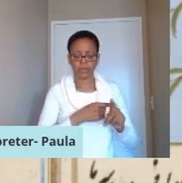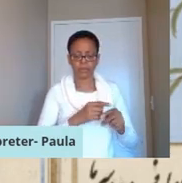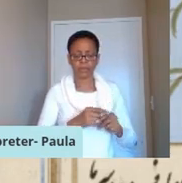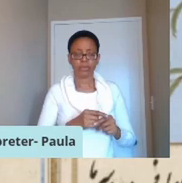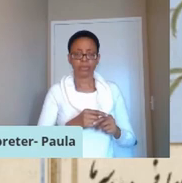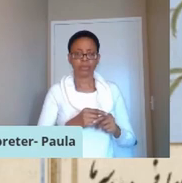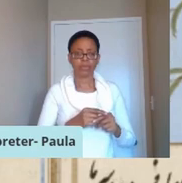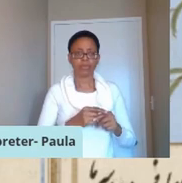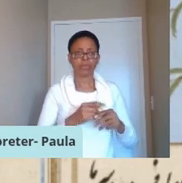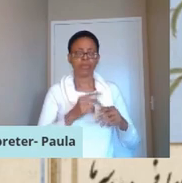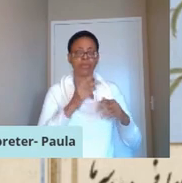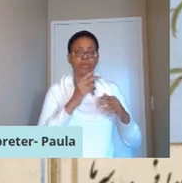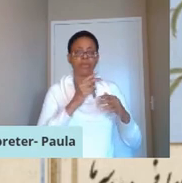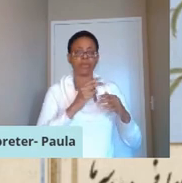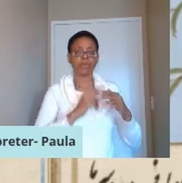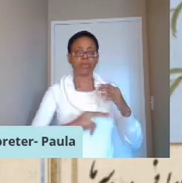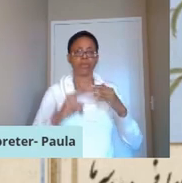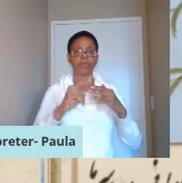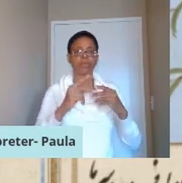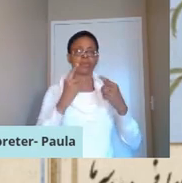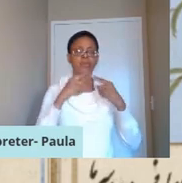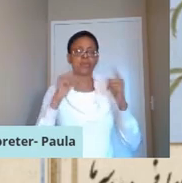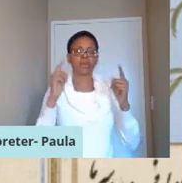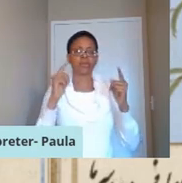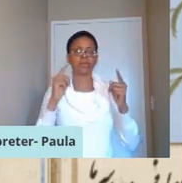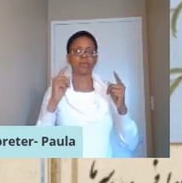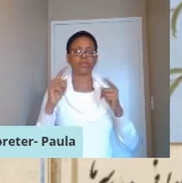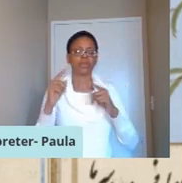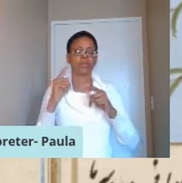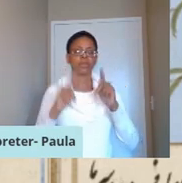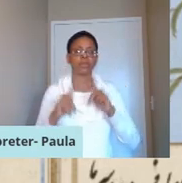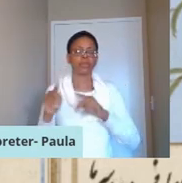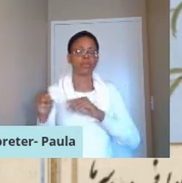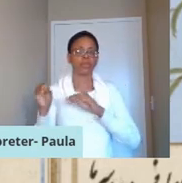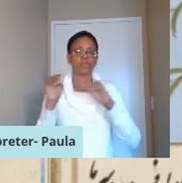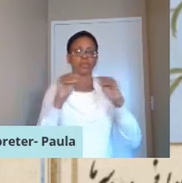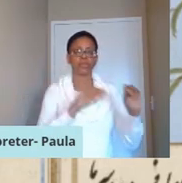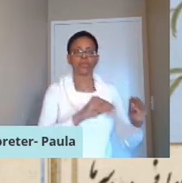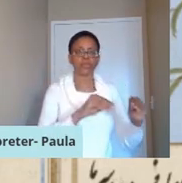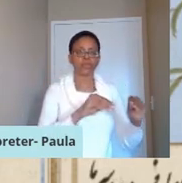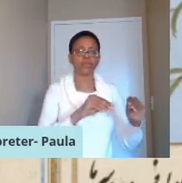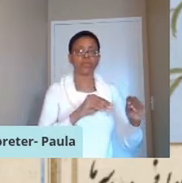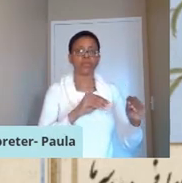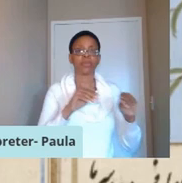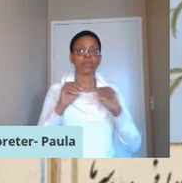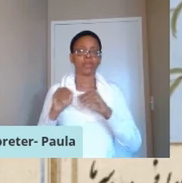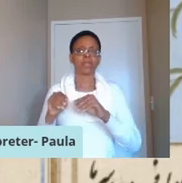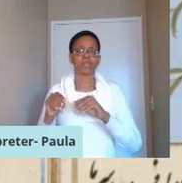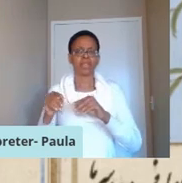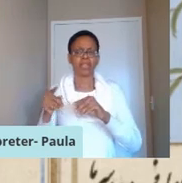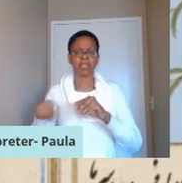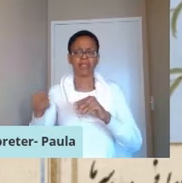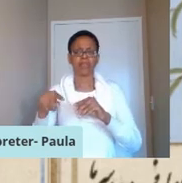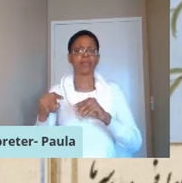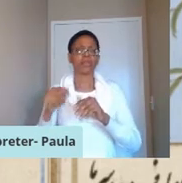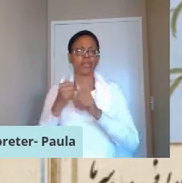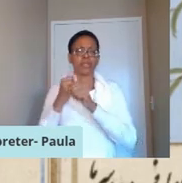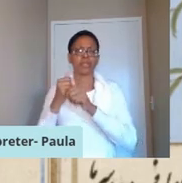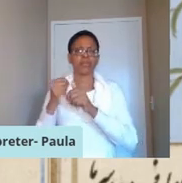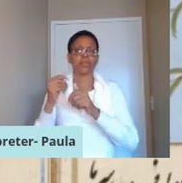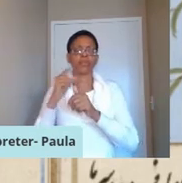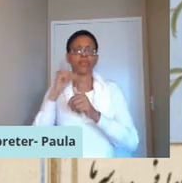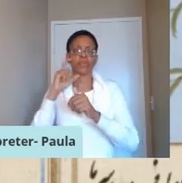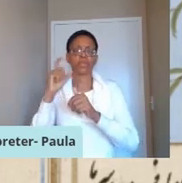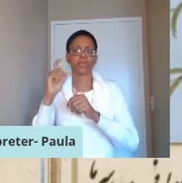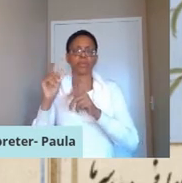Prophet announced hijrah, or migration of his followers, from the place of persecution, which was Mecca,